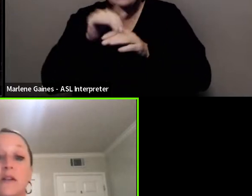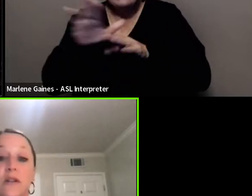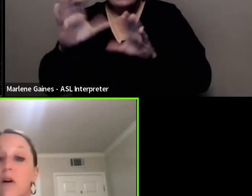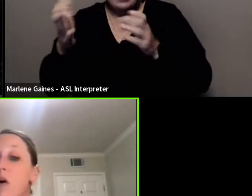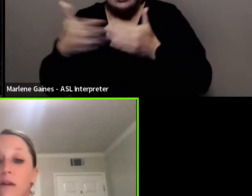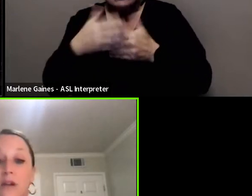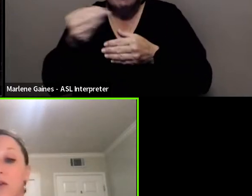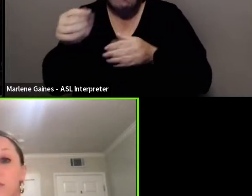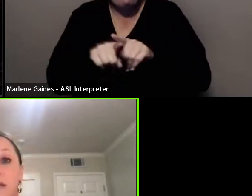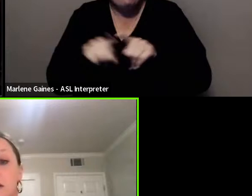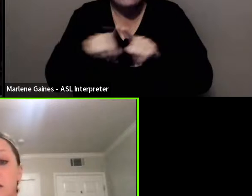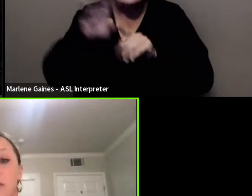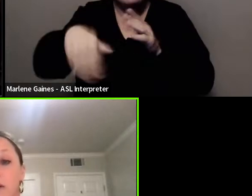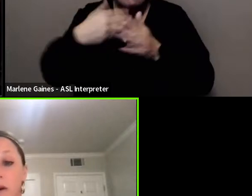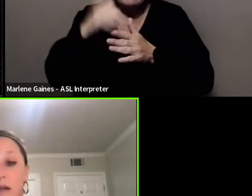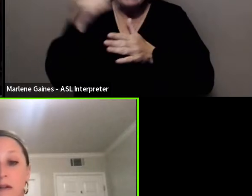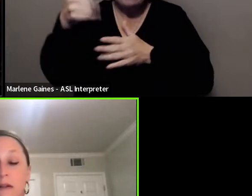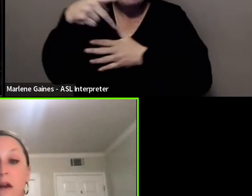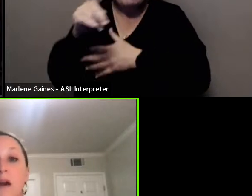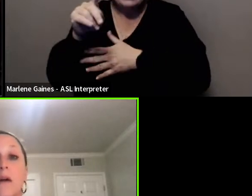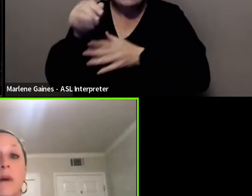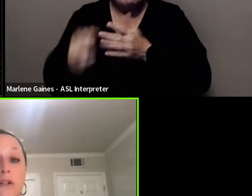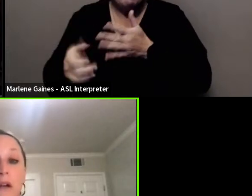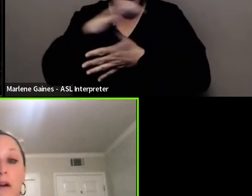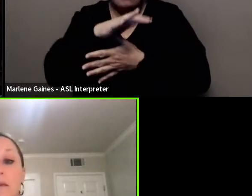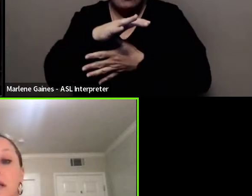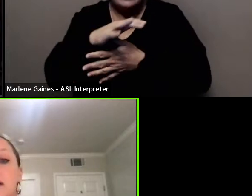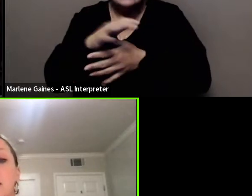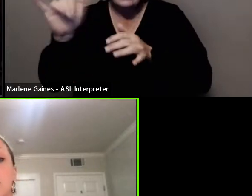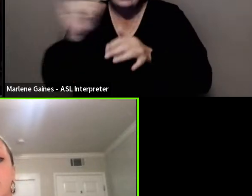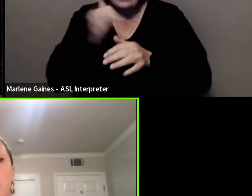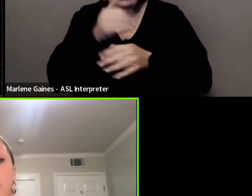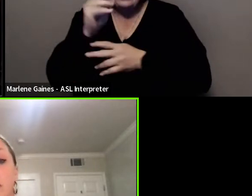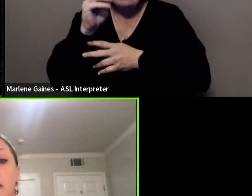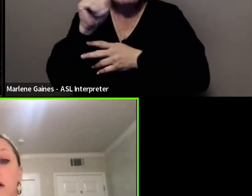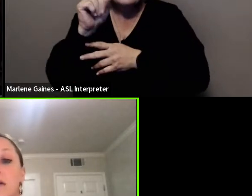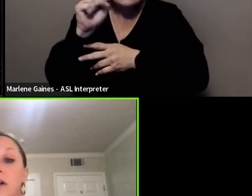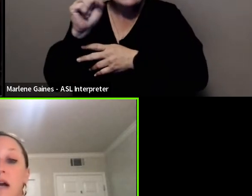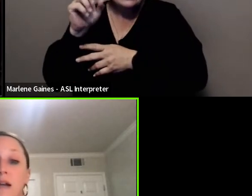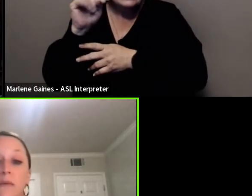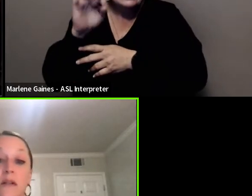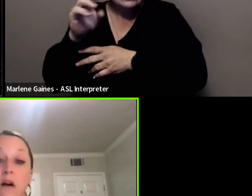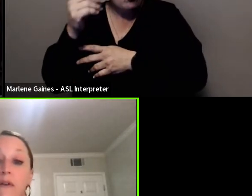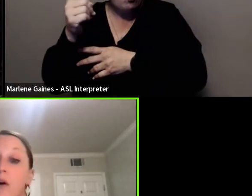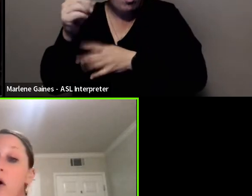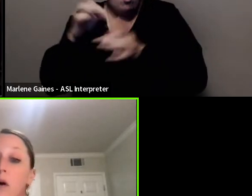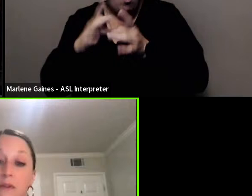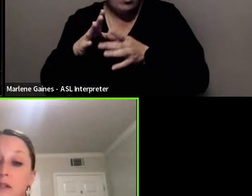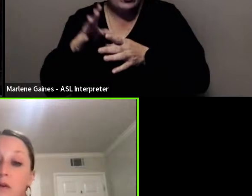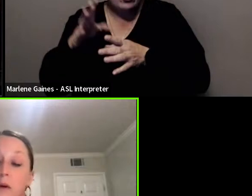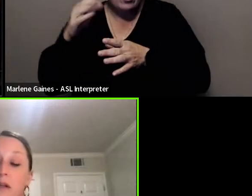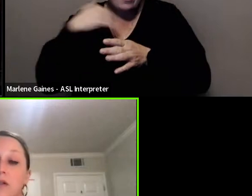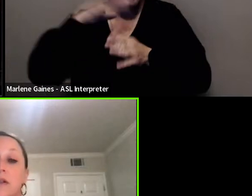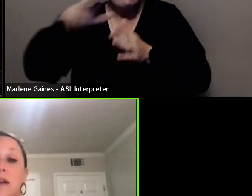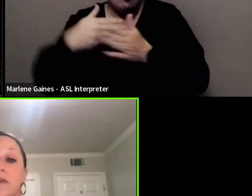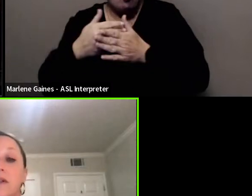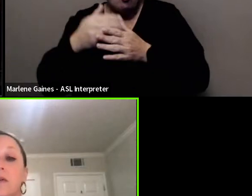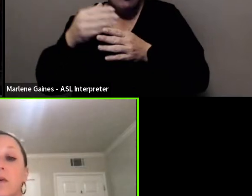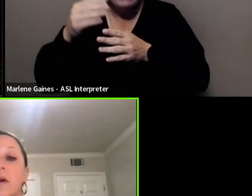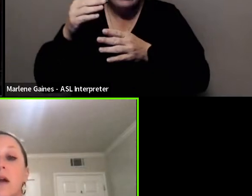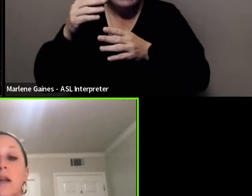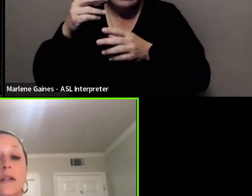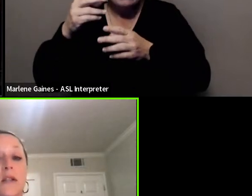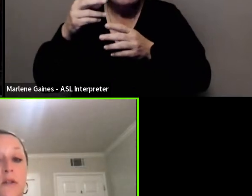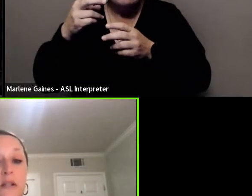classrooms, in addition to all of the other PD priorities. Much like our MTSS Tier 1 coordinators who are tasked with solving all of the Tier 1 issues at